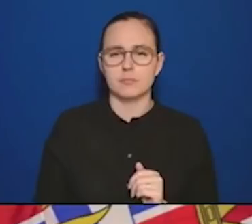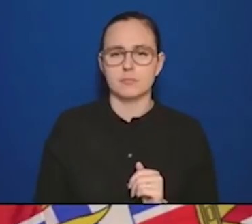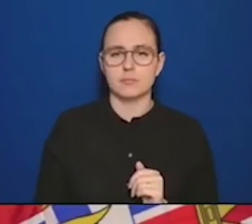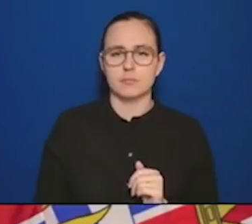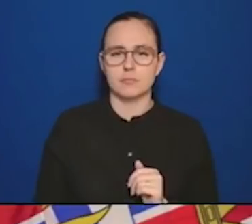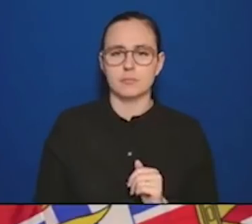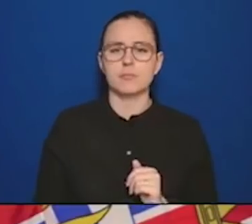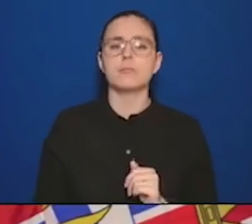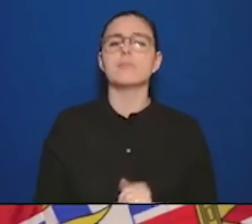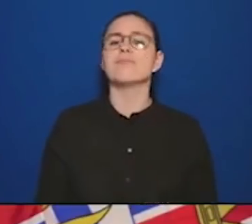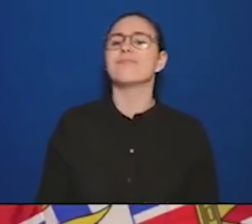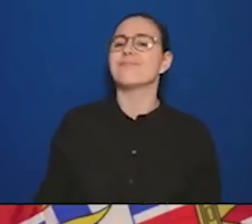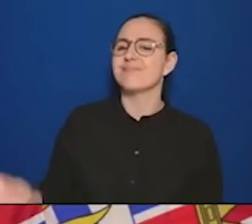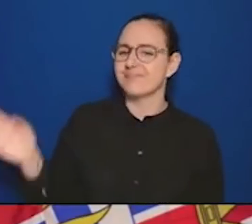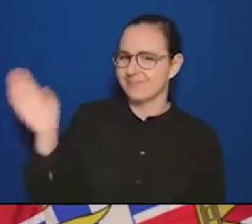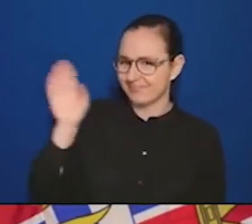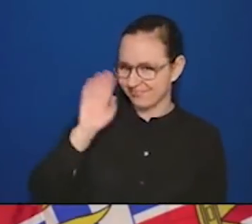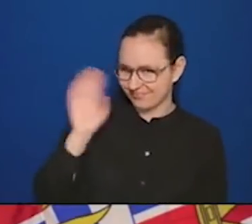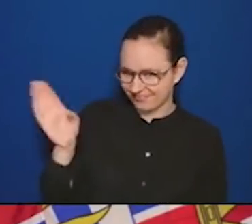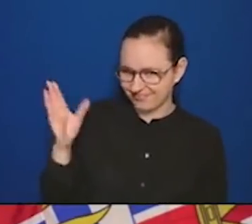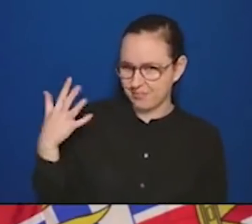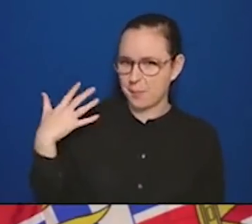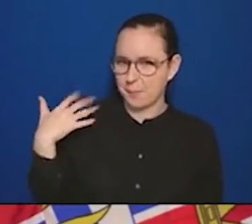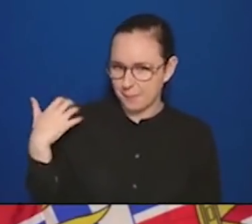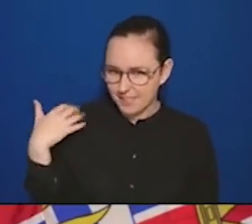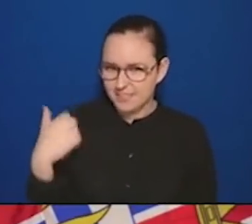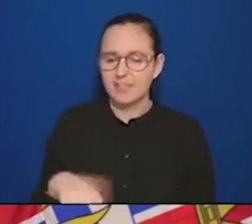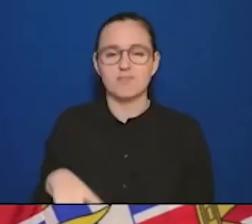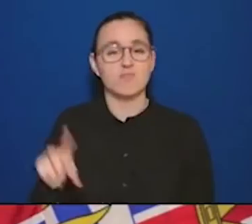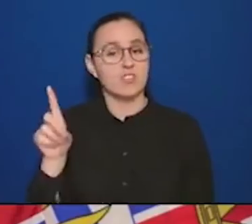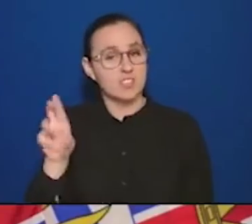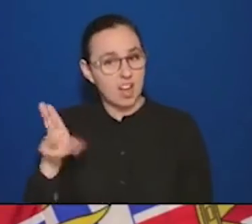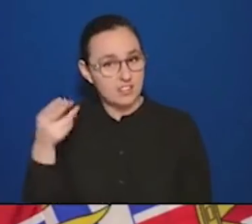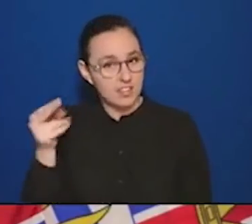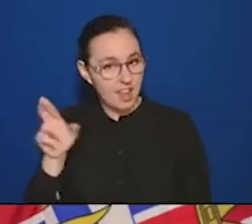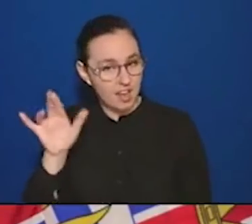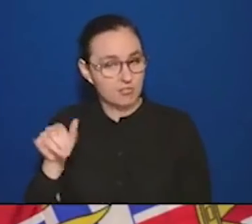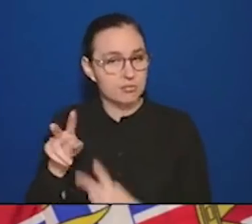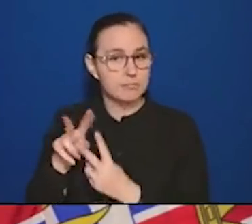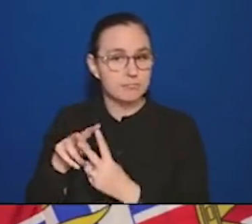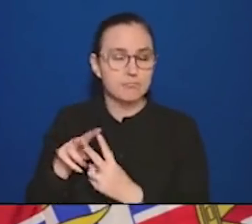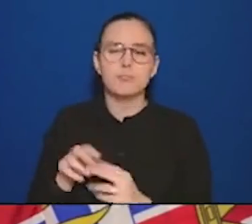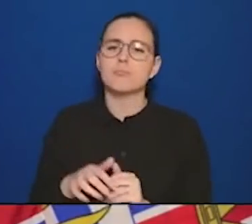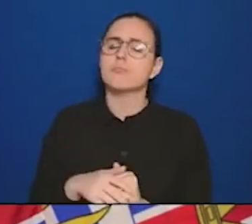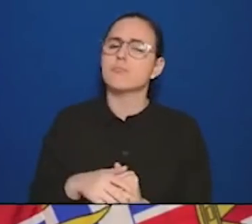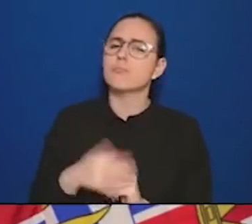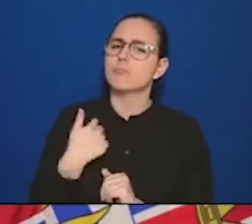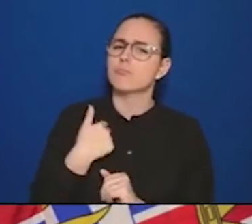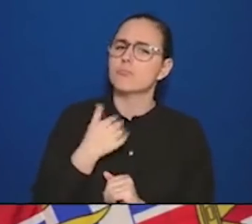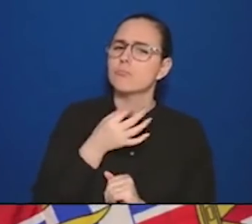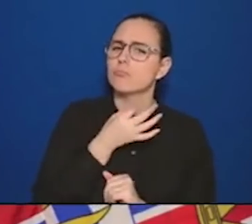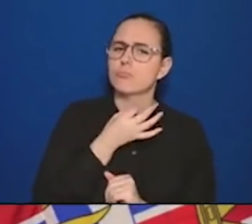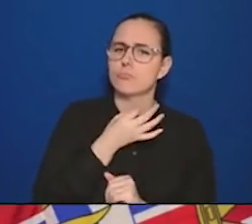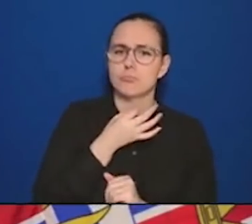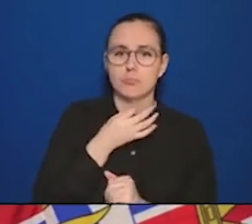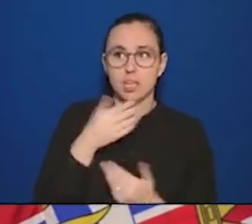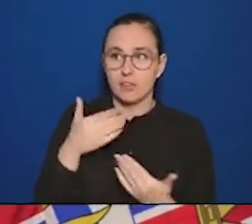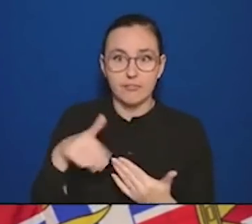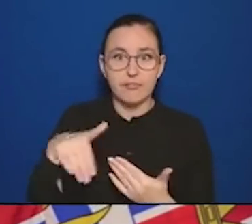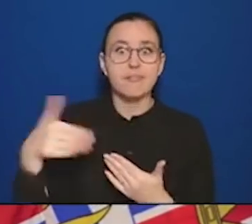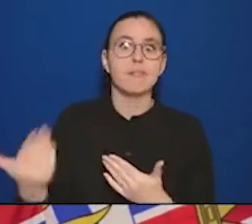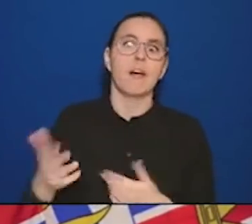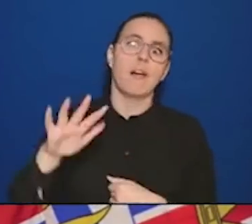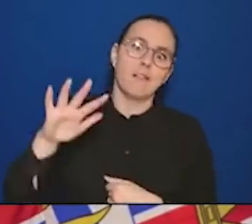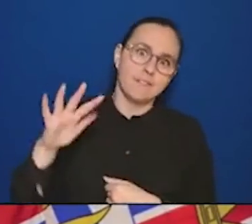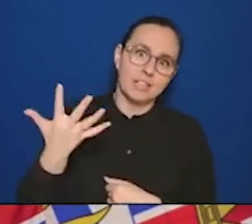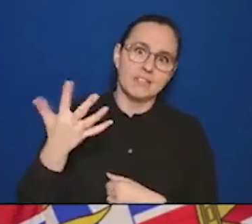Hi there, Minister and Dr. Henry. Wondering what happens if there's another surge in cases, like the same kind of thing that we saw that